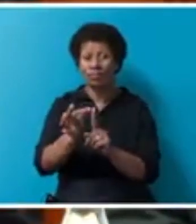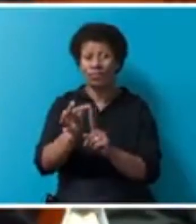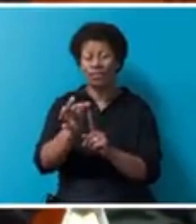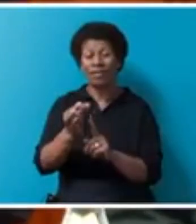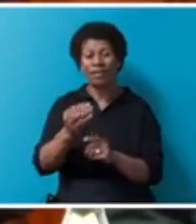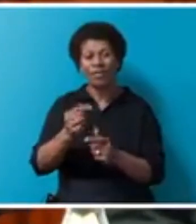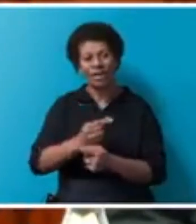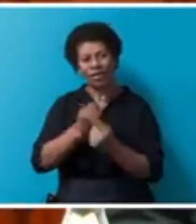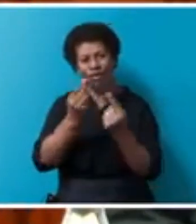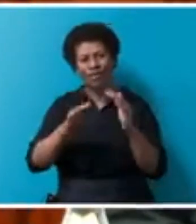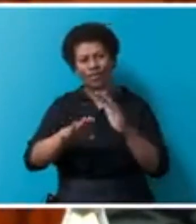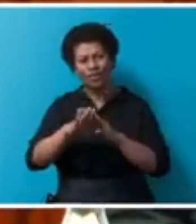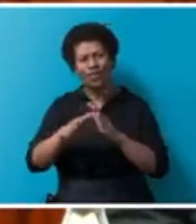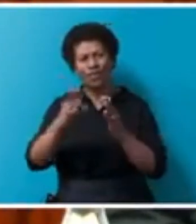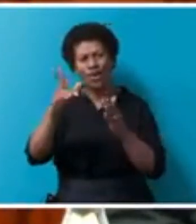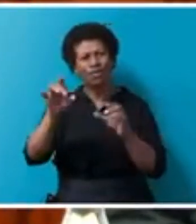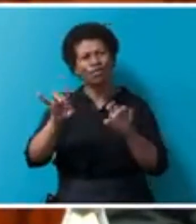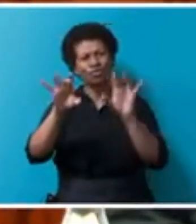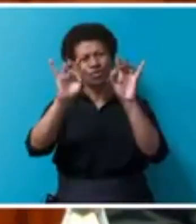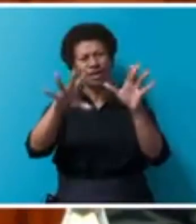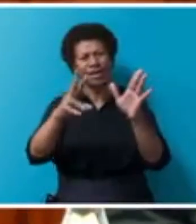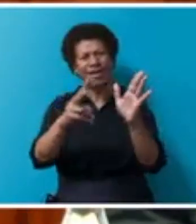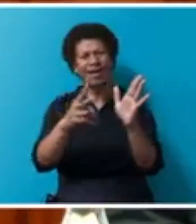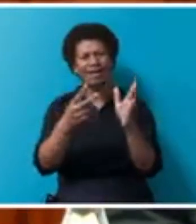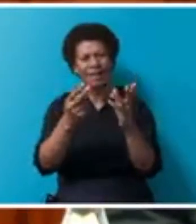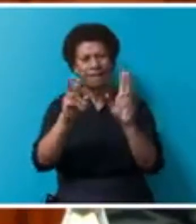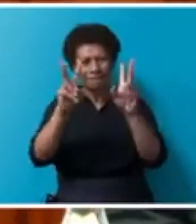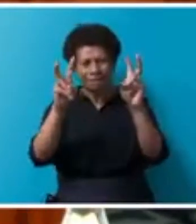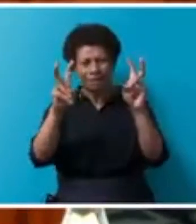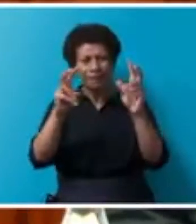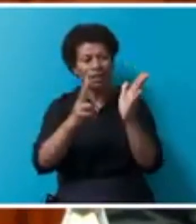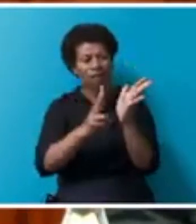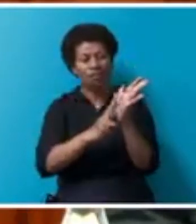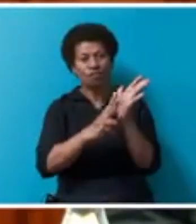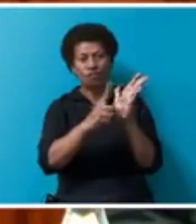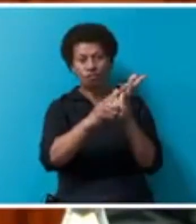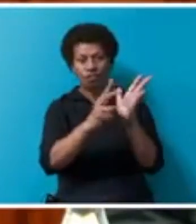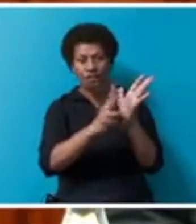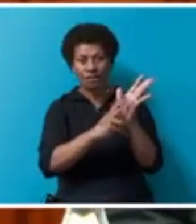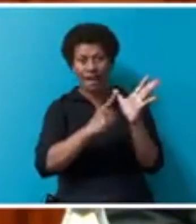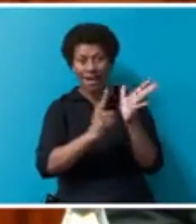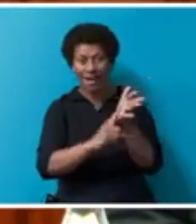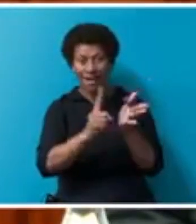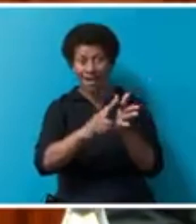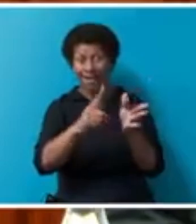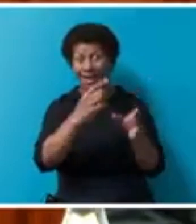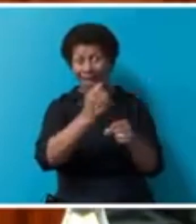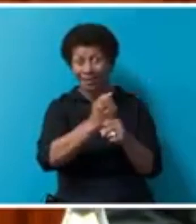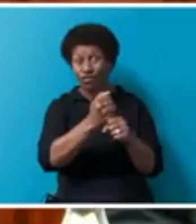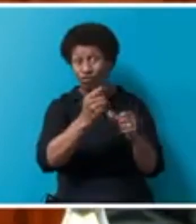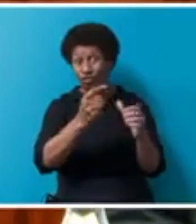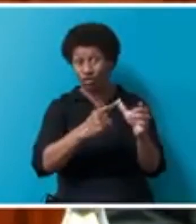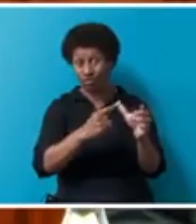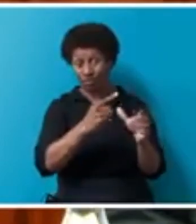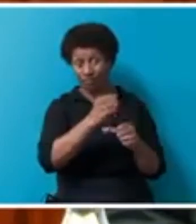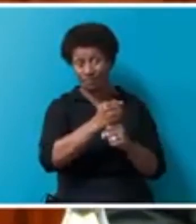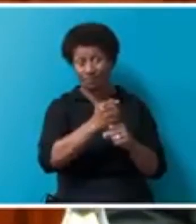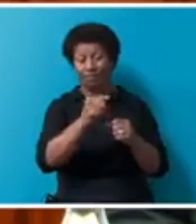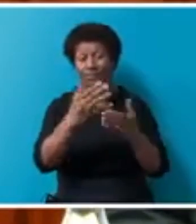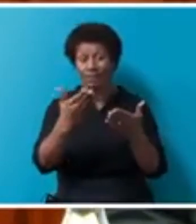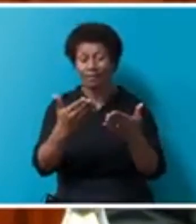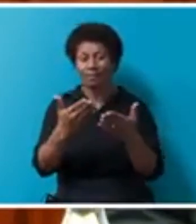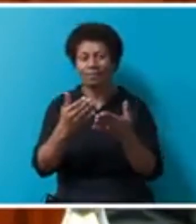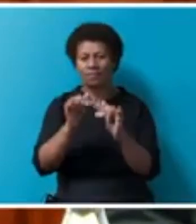the Bovale Partnership with Australia for its continued technical assistance to the AG's Office and the Ministry of Justice. Moving